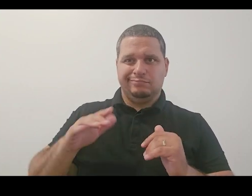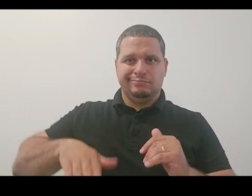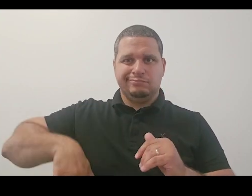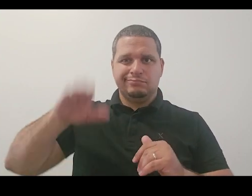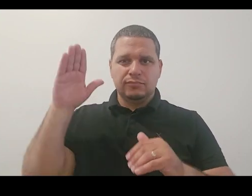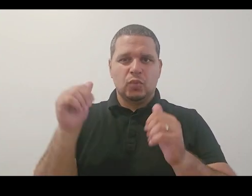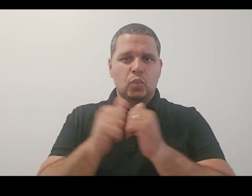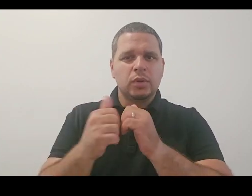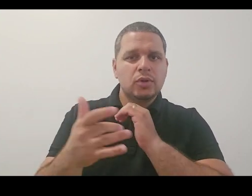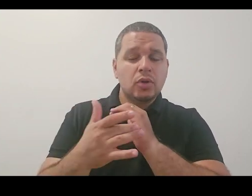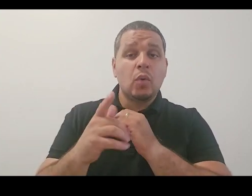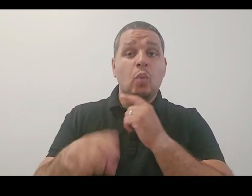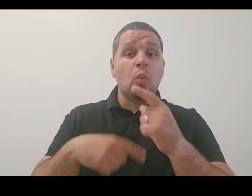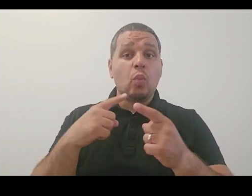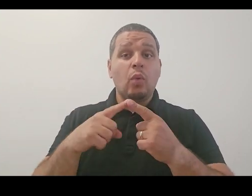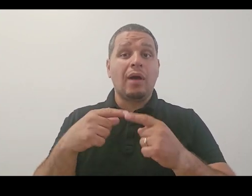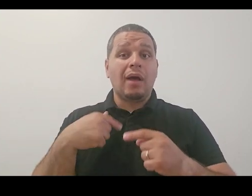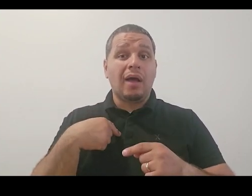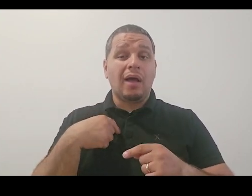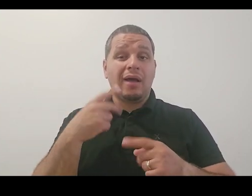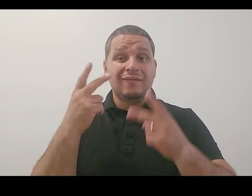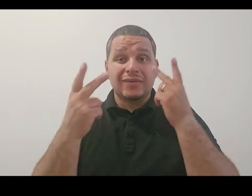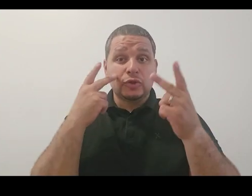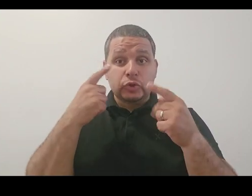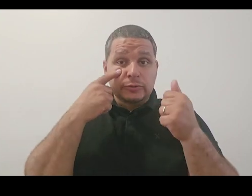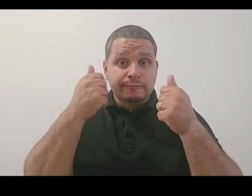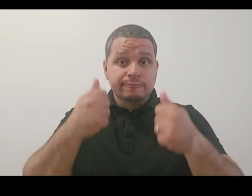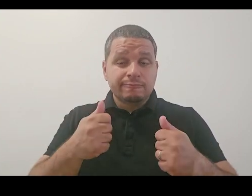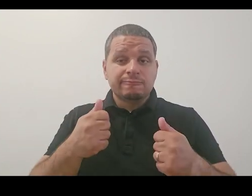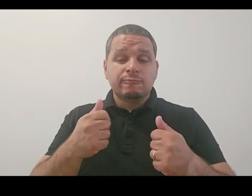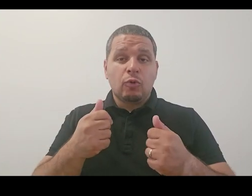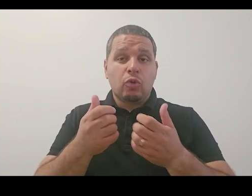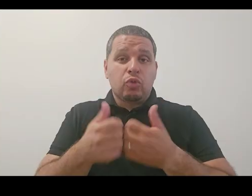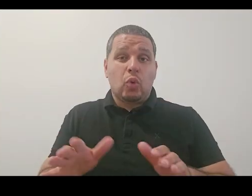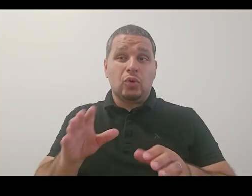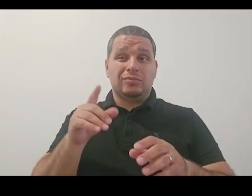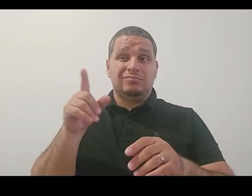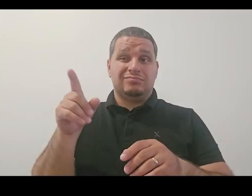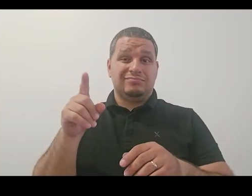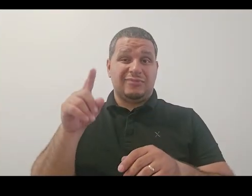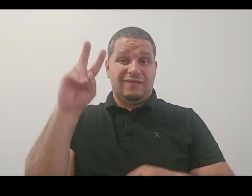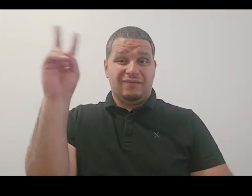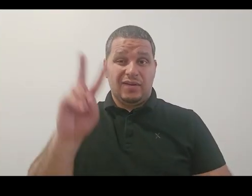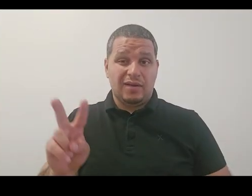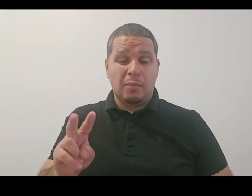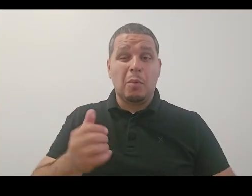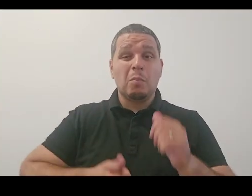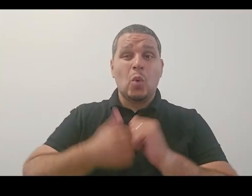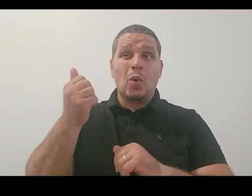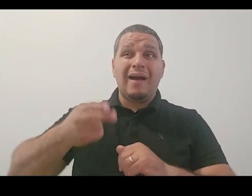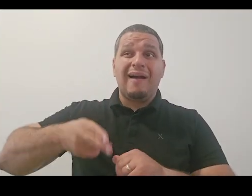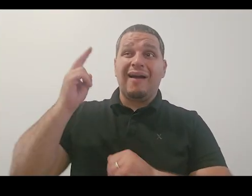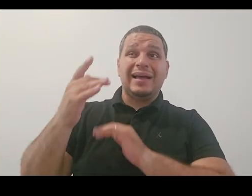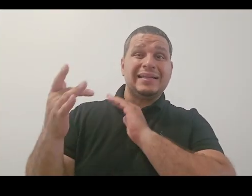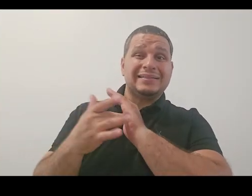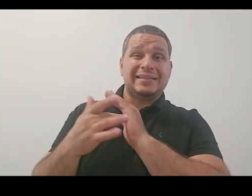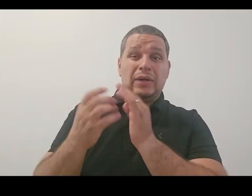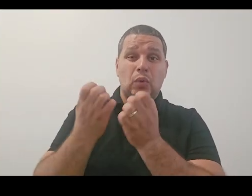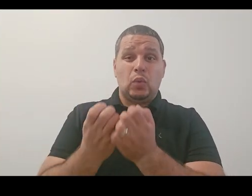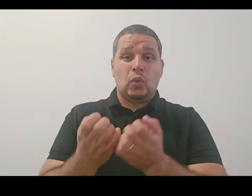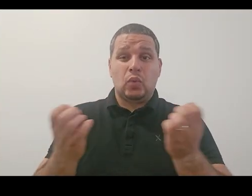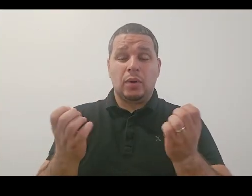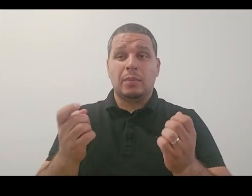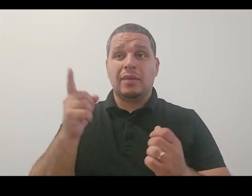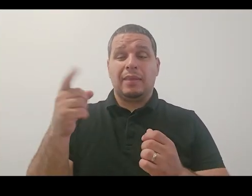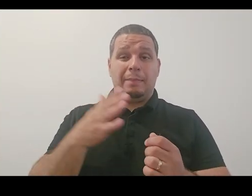lost my vision in Vietnam, the most high tech equipment that we had at the boys' school that we